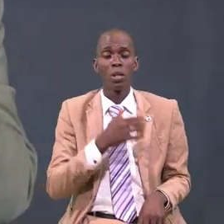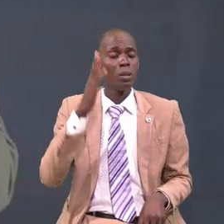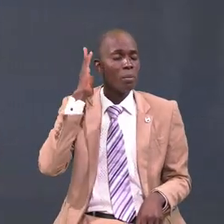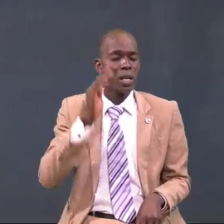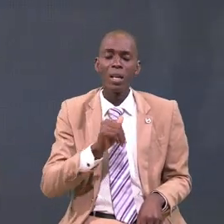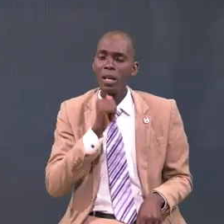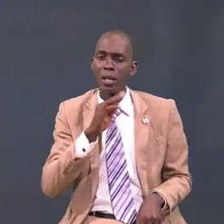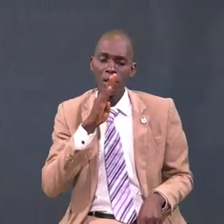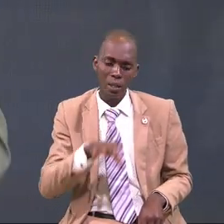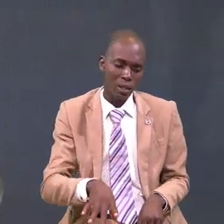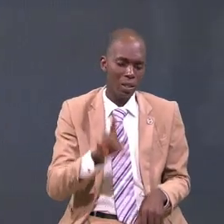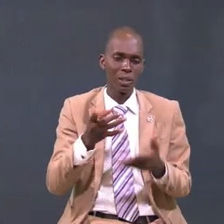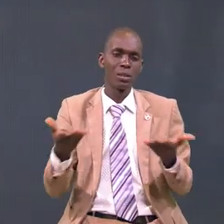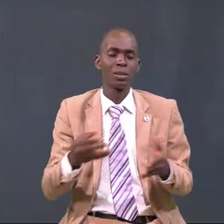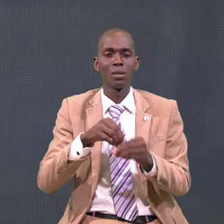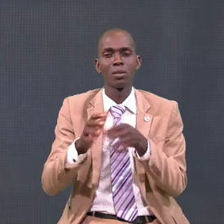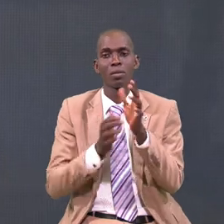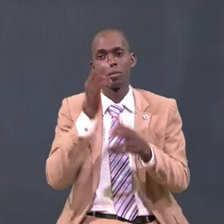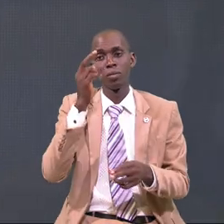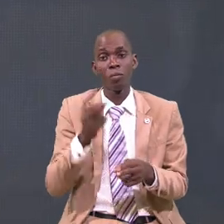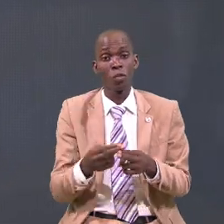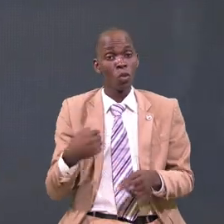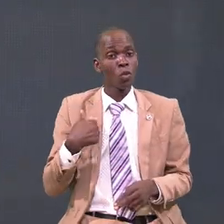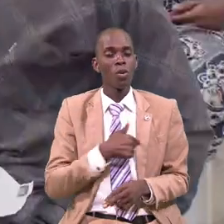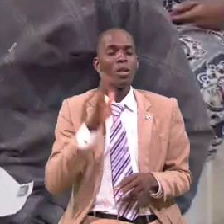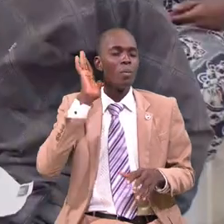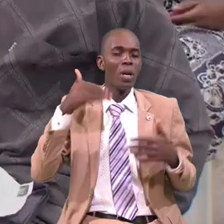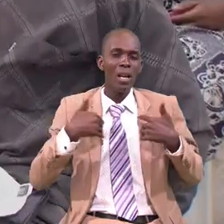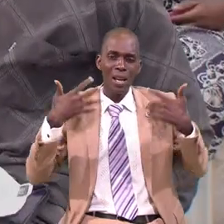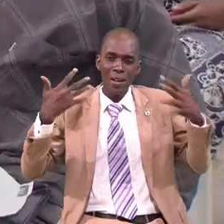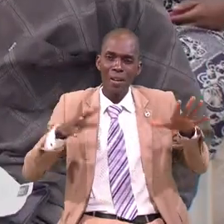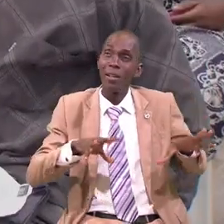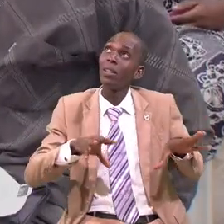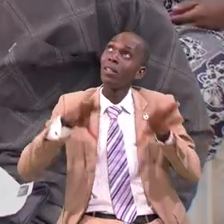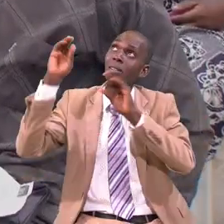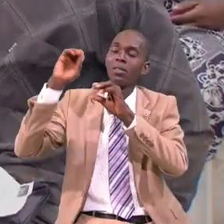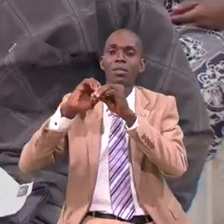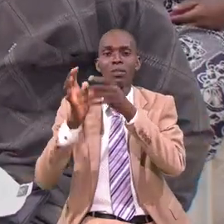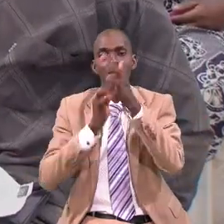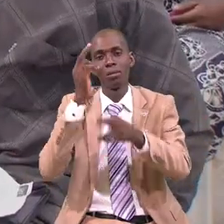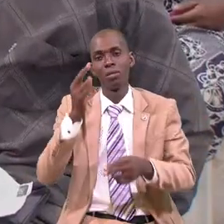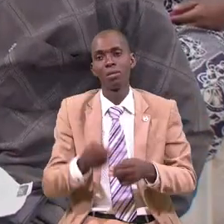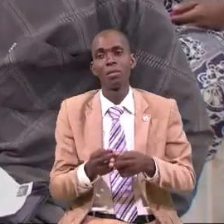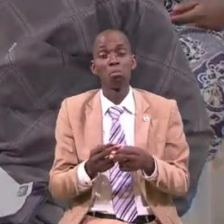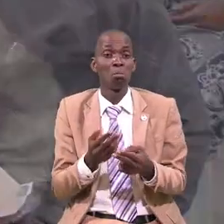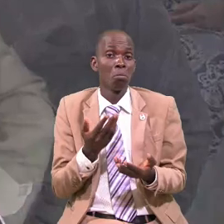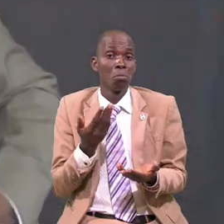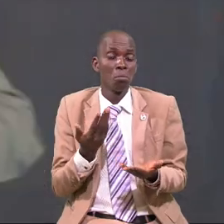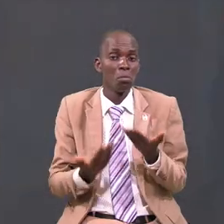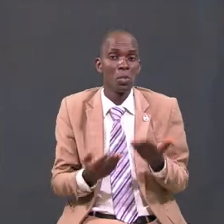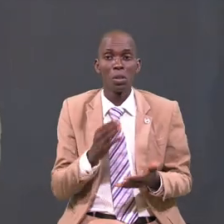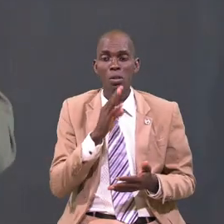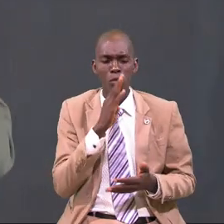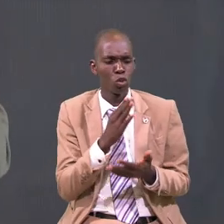found. We would have gone up. Maybe it's, you know, some of these